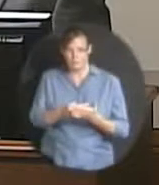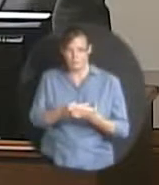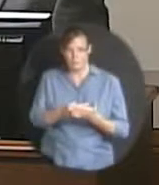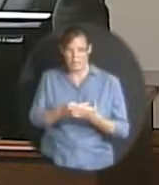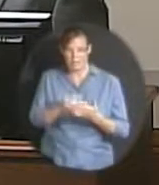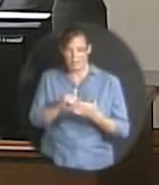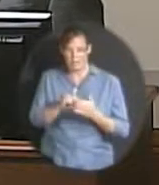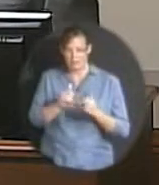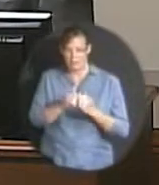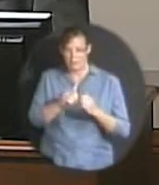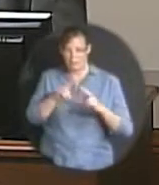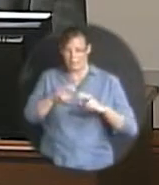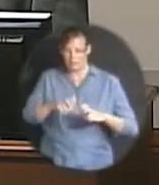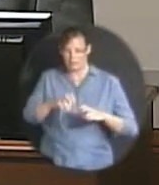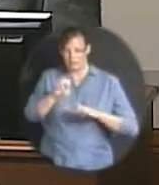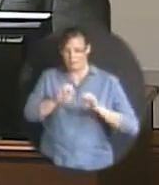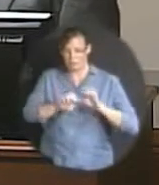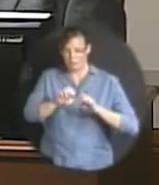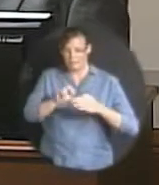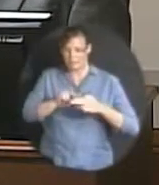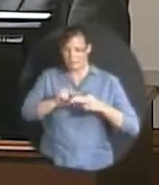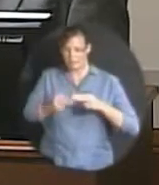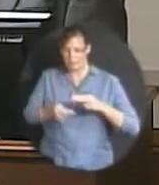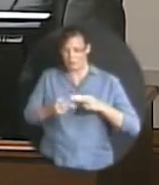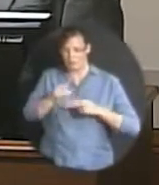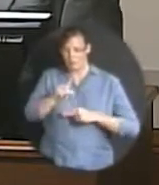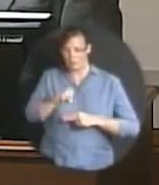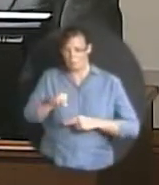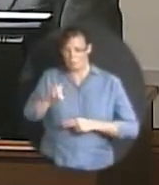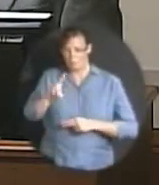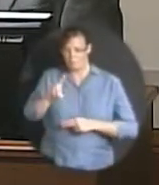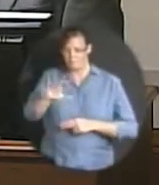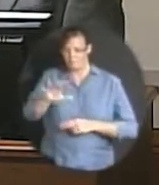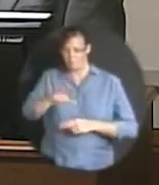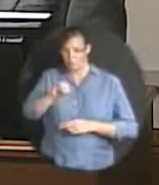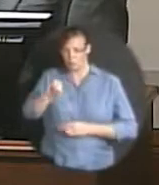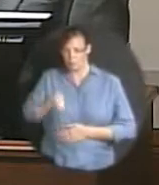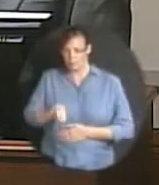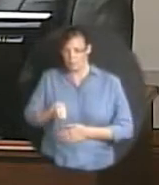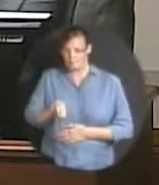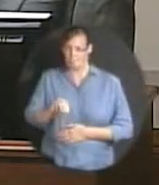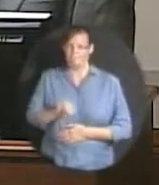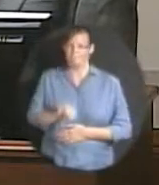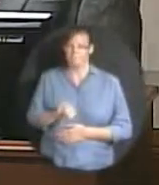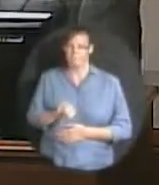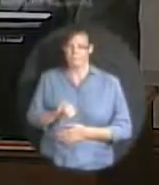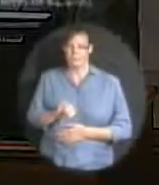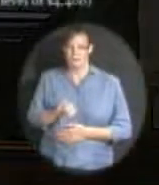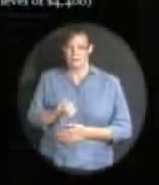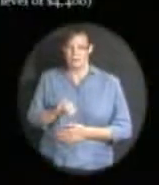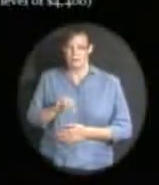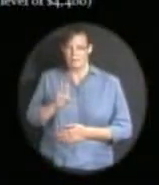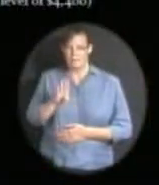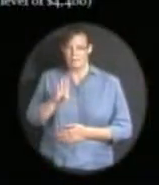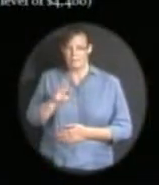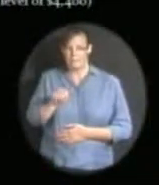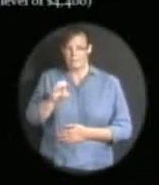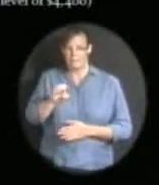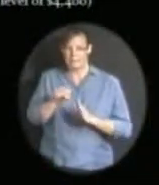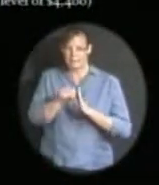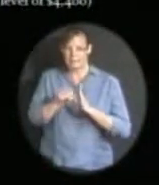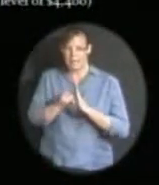built around an assessed valuation decrease of 1.15%. Base data per pupil is